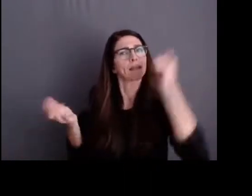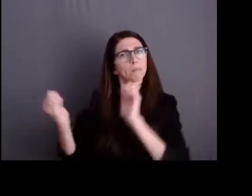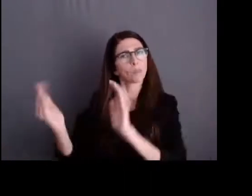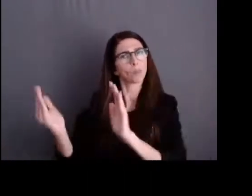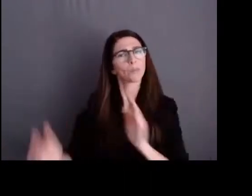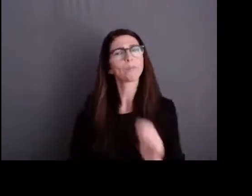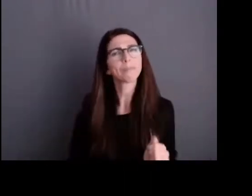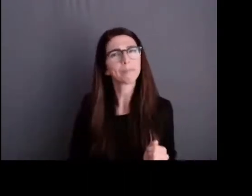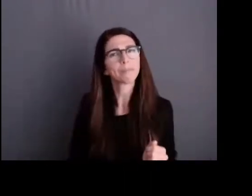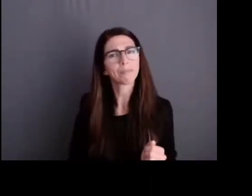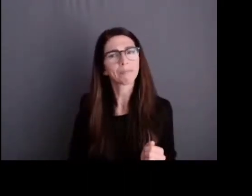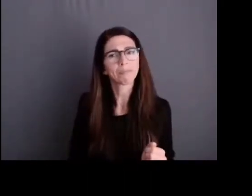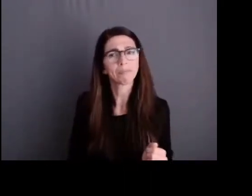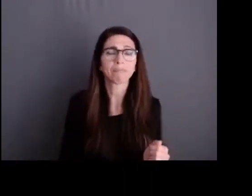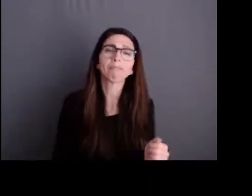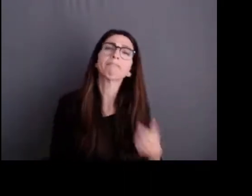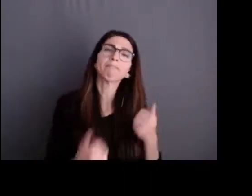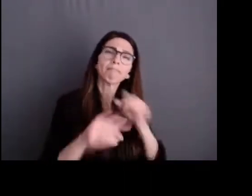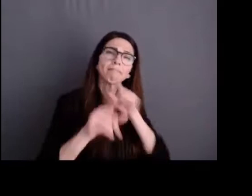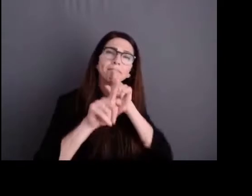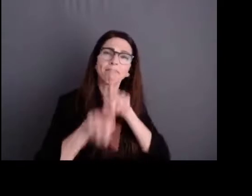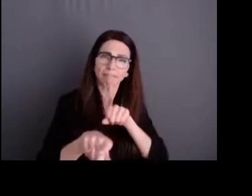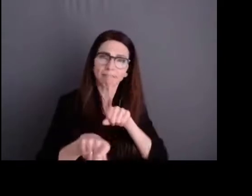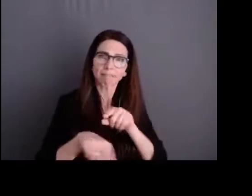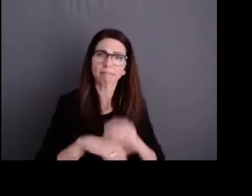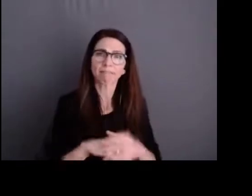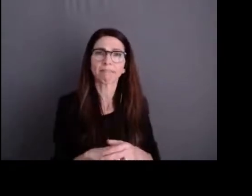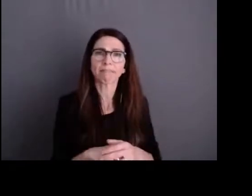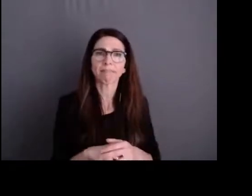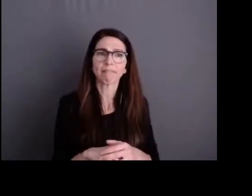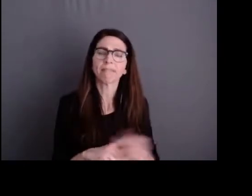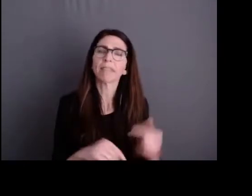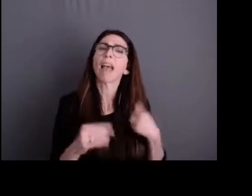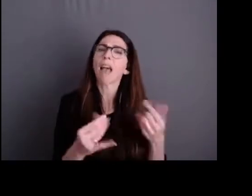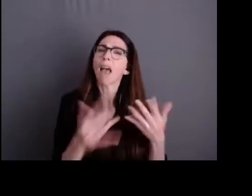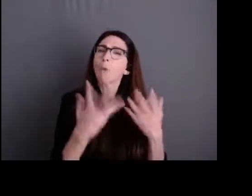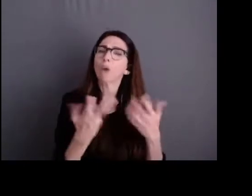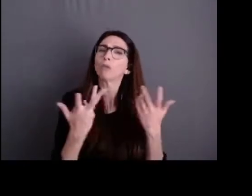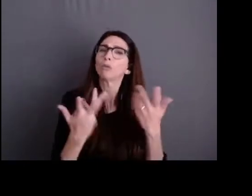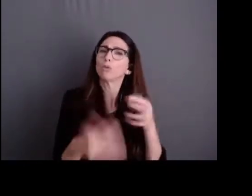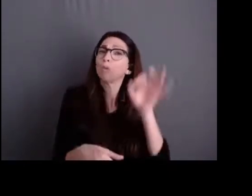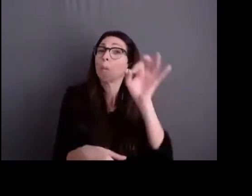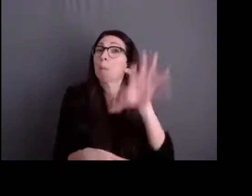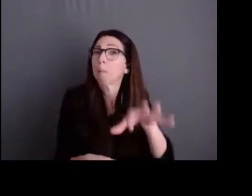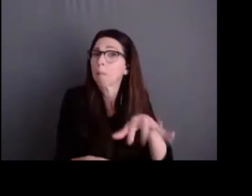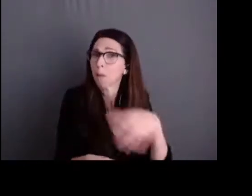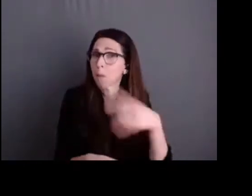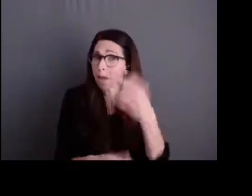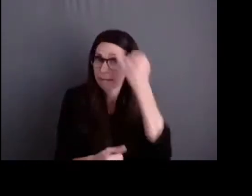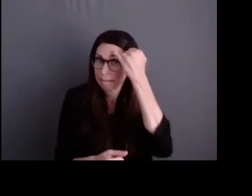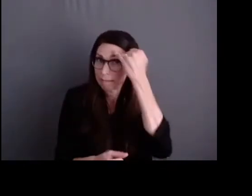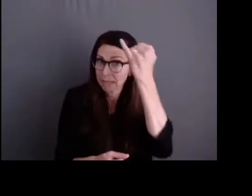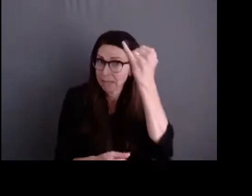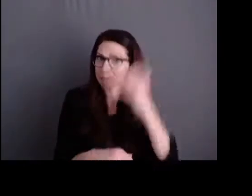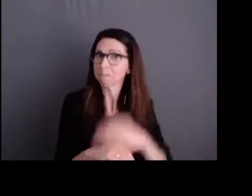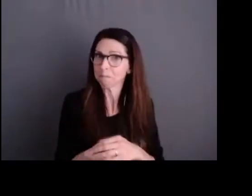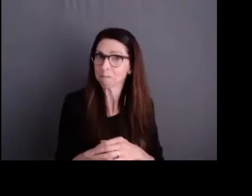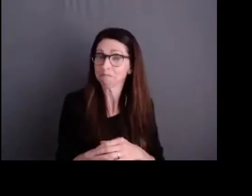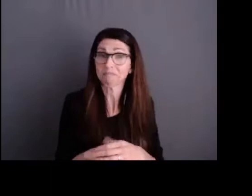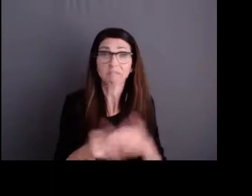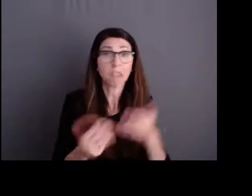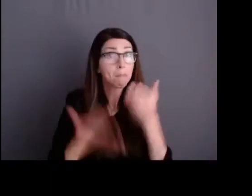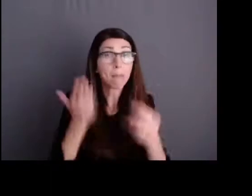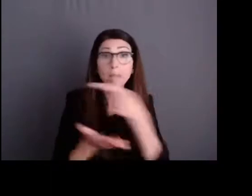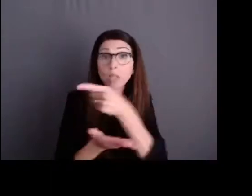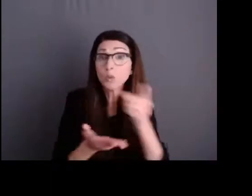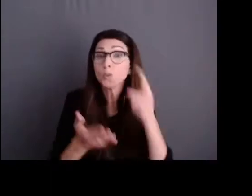behind? Well, I want to start with a sort of a thought for everybody. And I think if have been involved in the development of